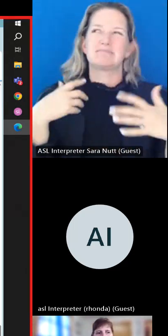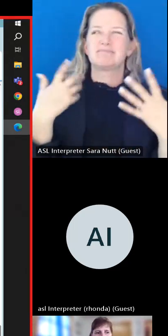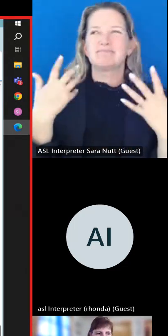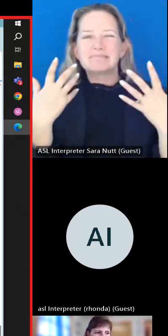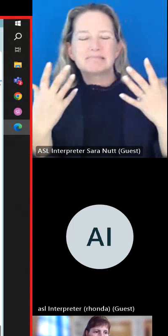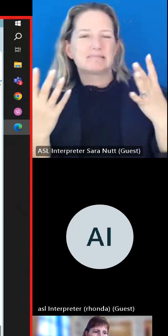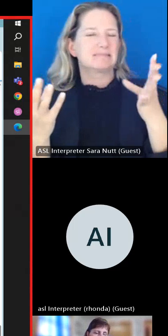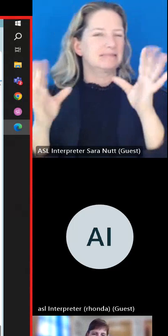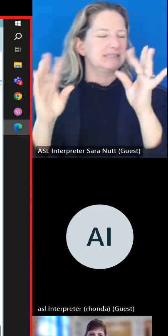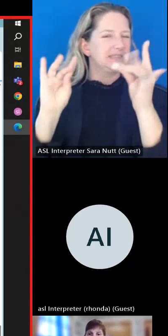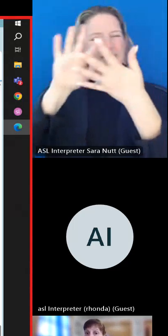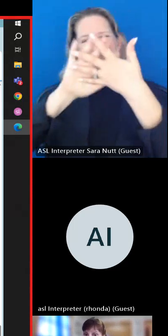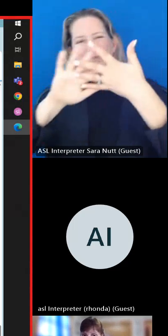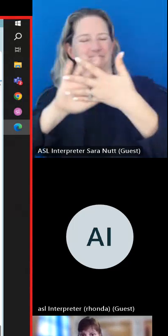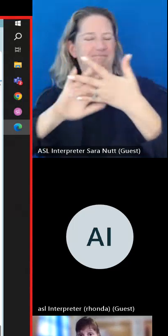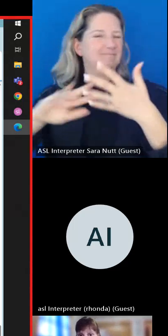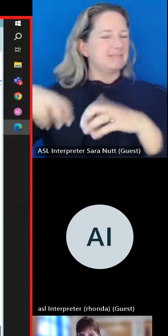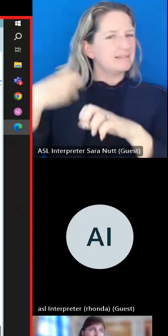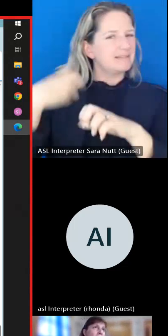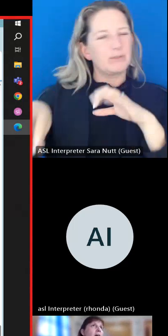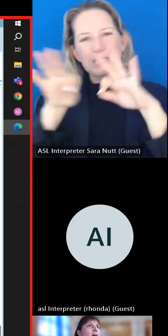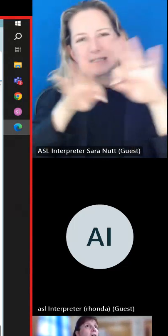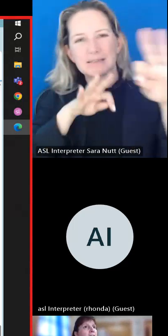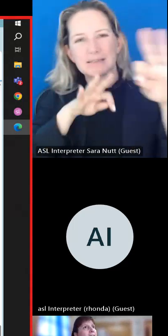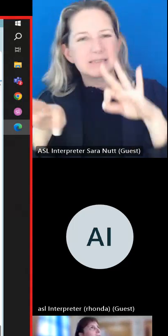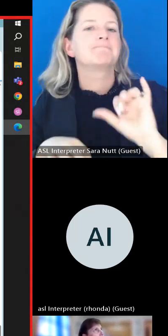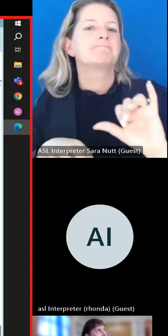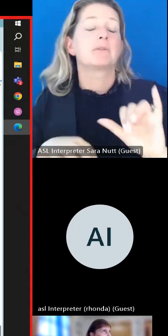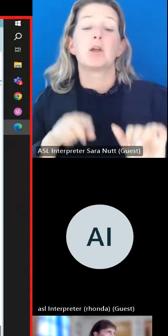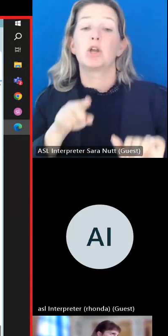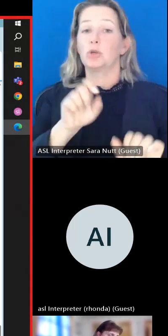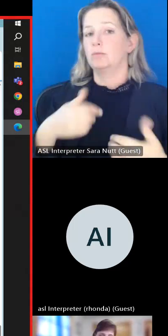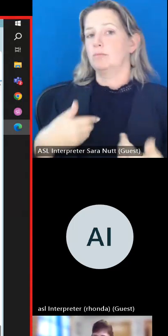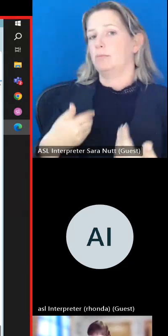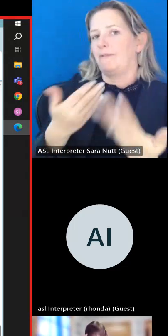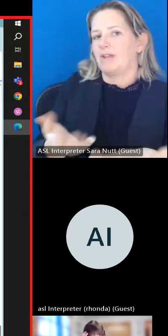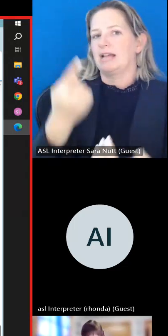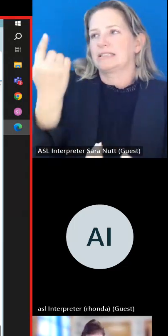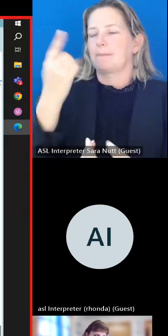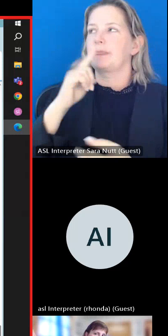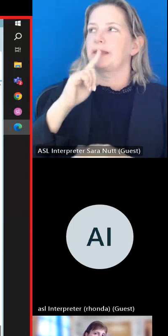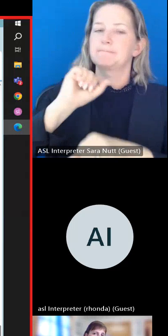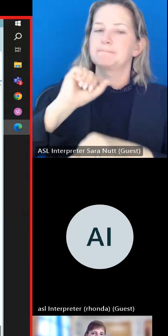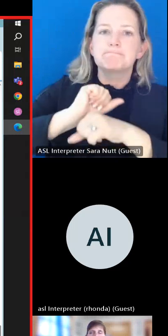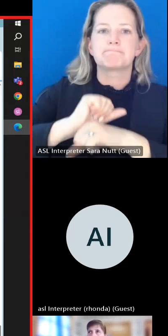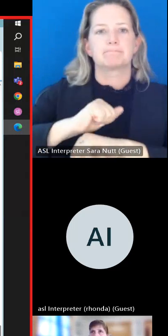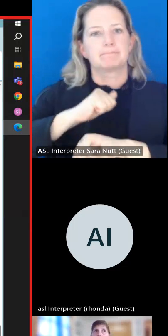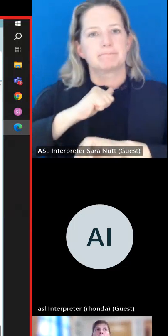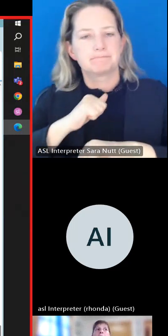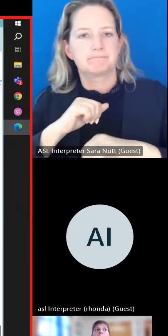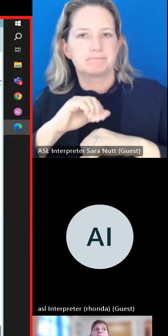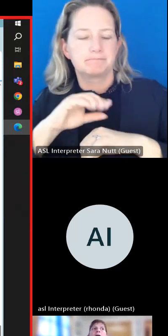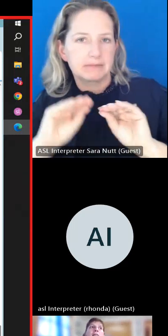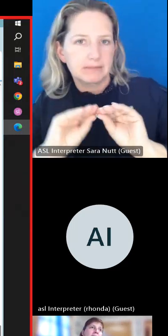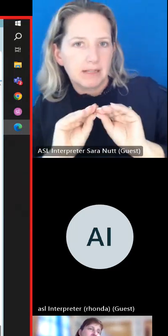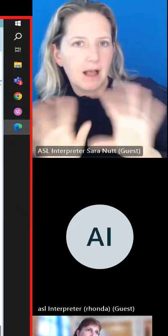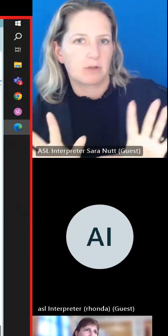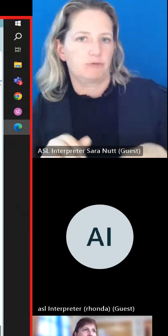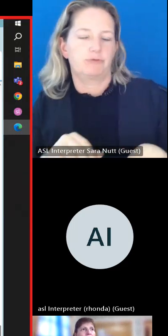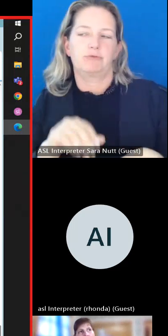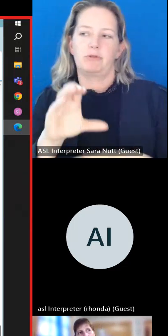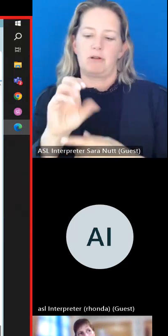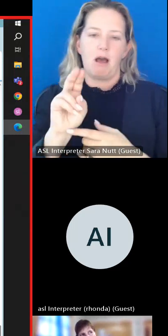you can give something concrete, like, let's say, I'm just making something up here.